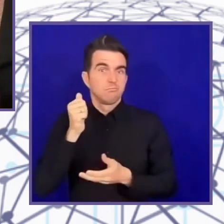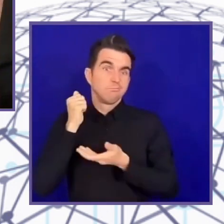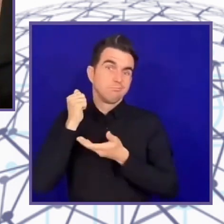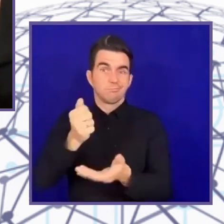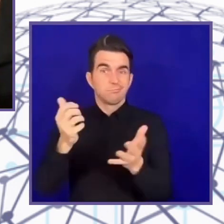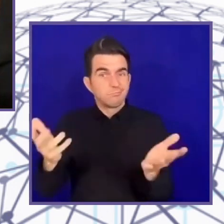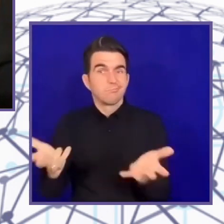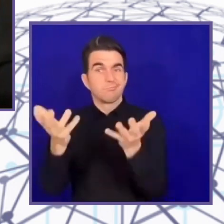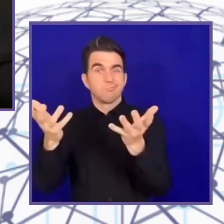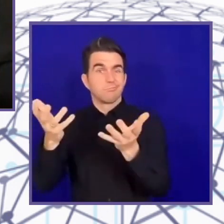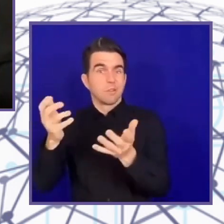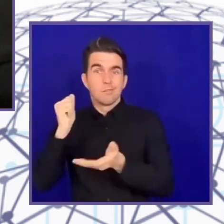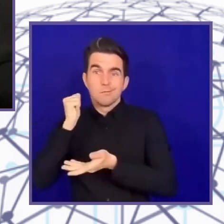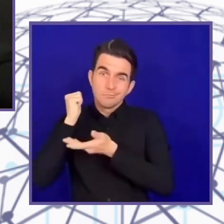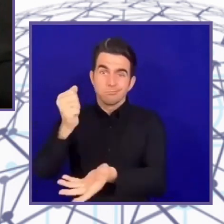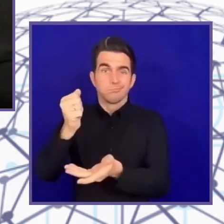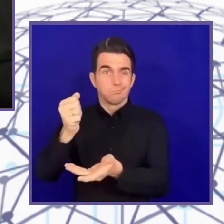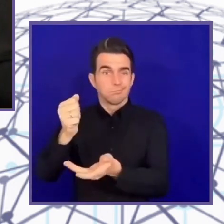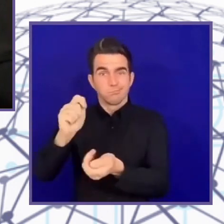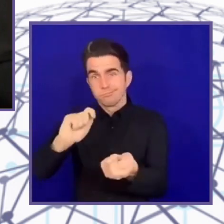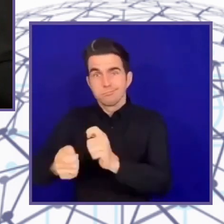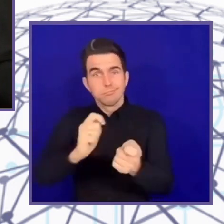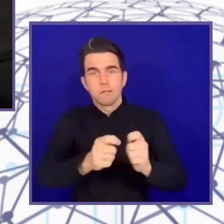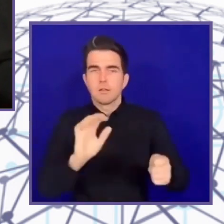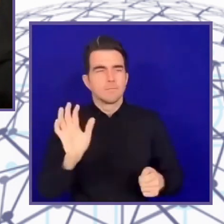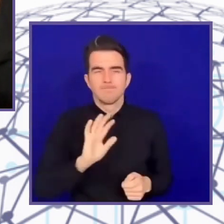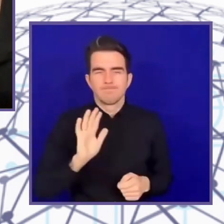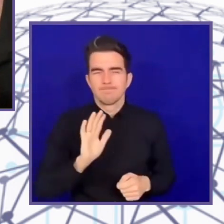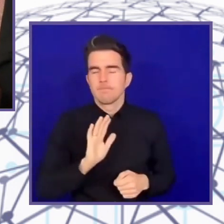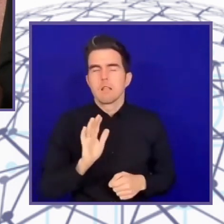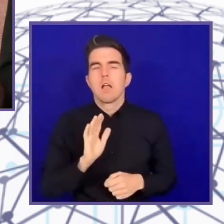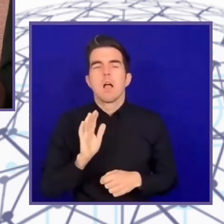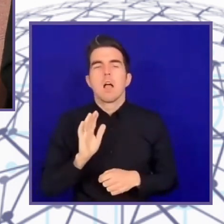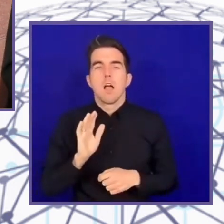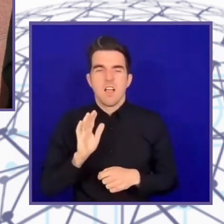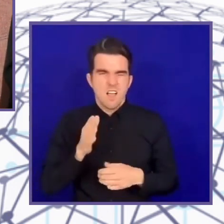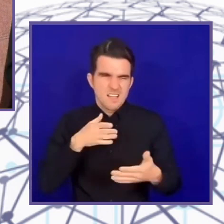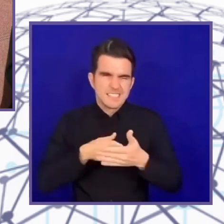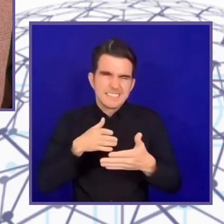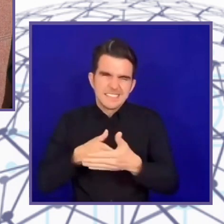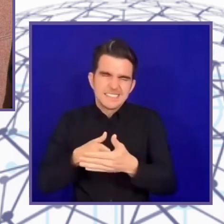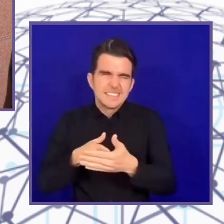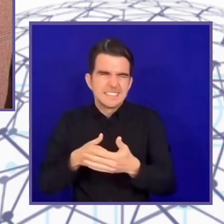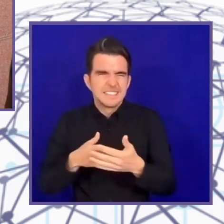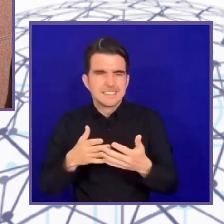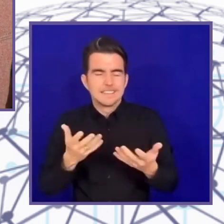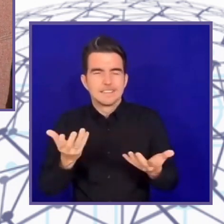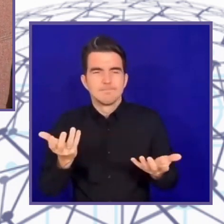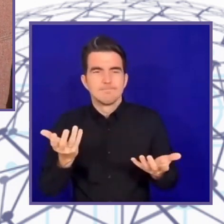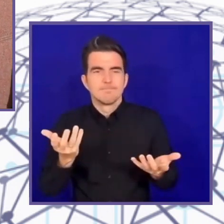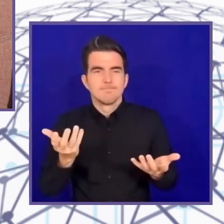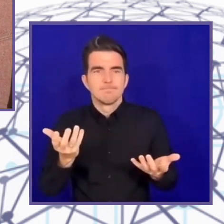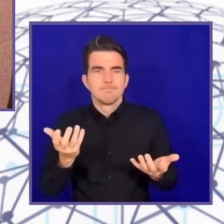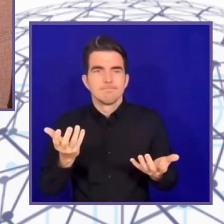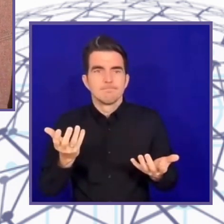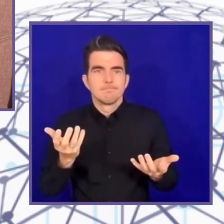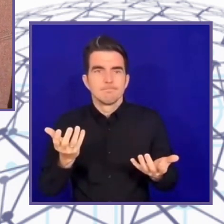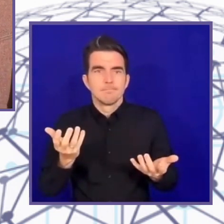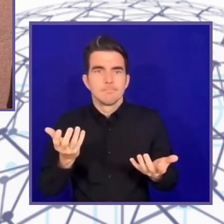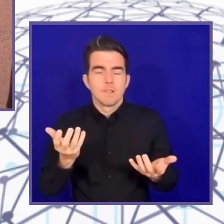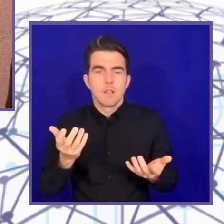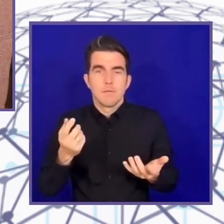guess, waiting for a disaster. So, there are some restrictions on what we can and can't do with